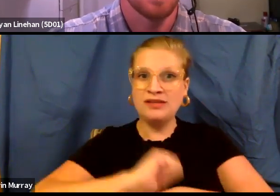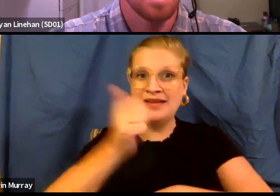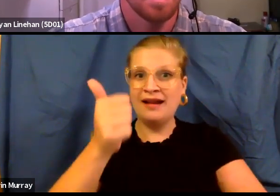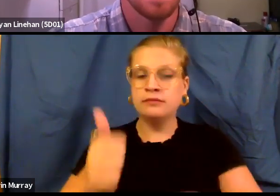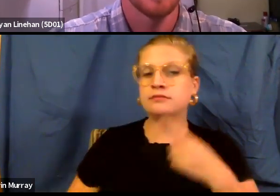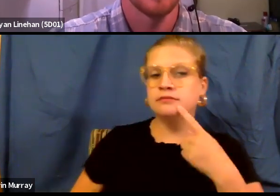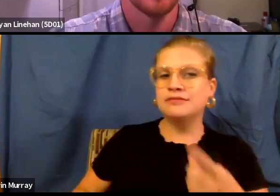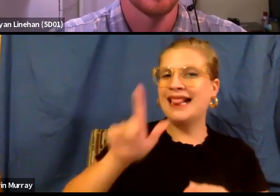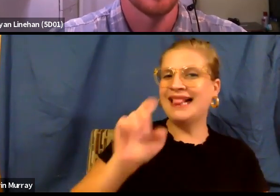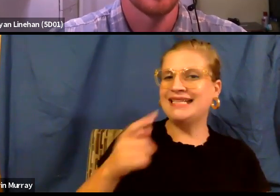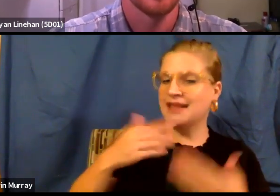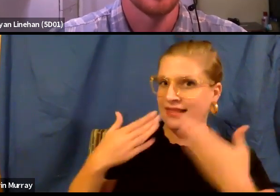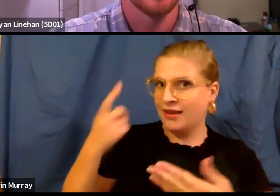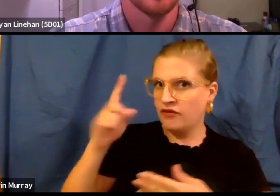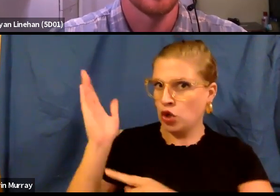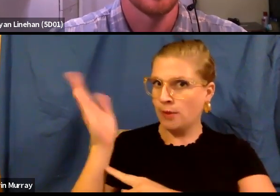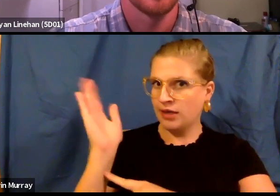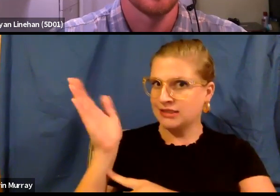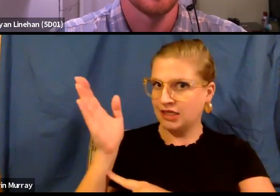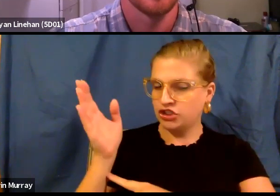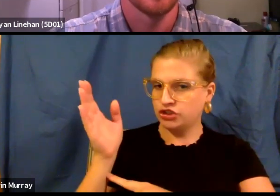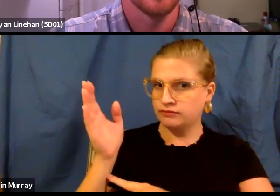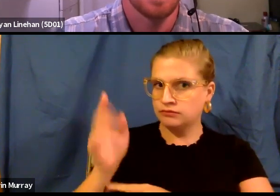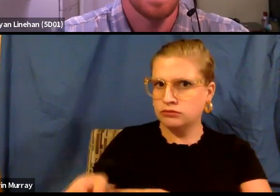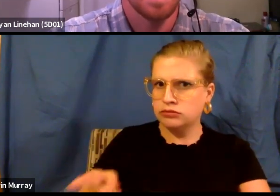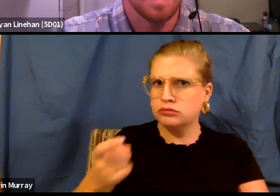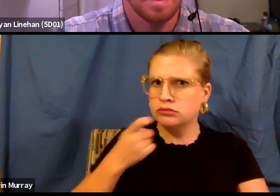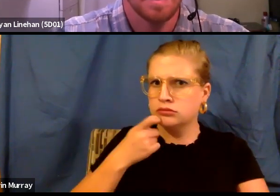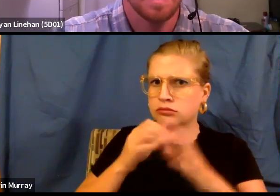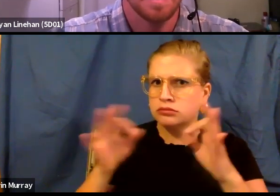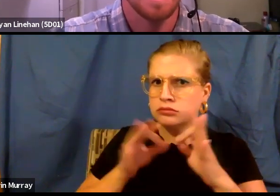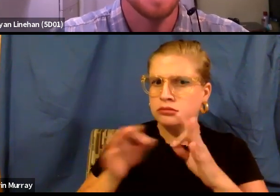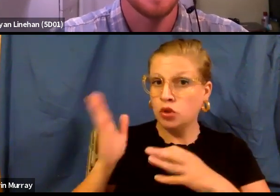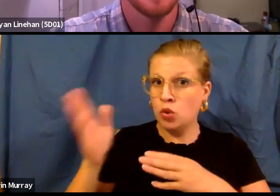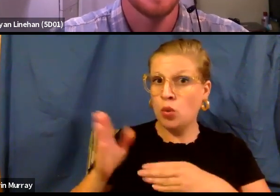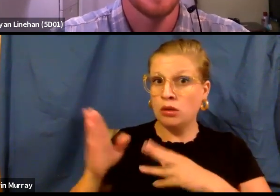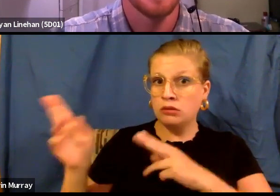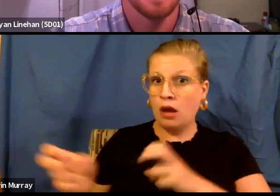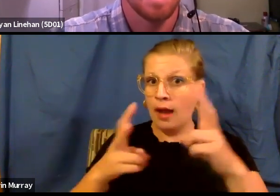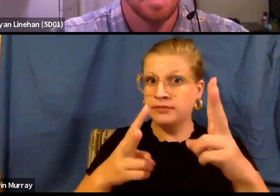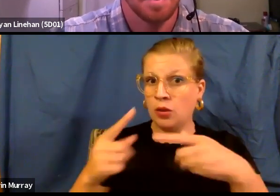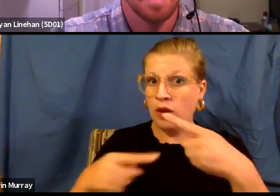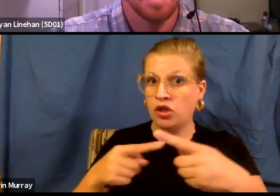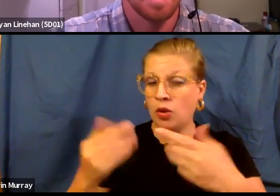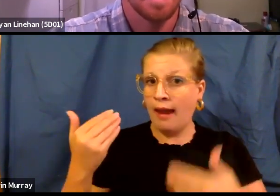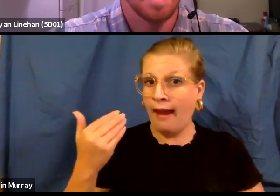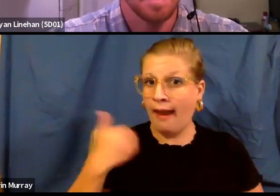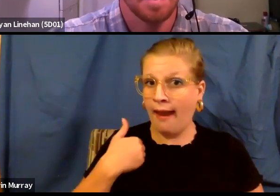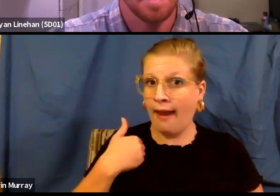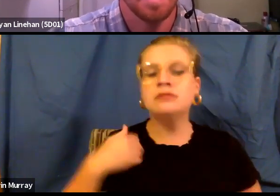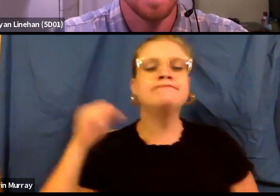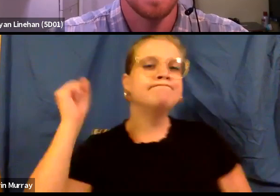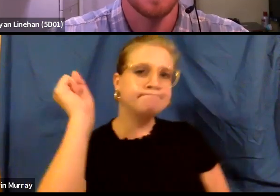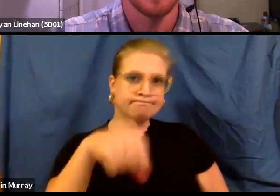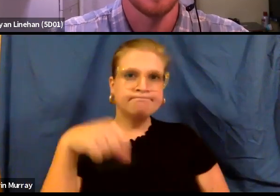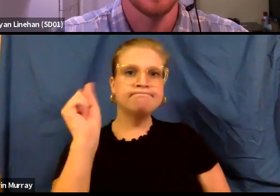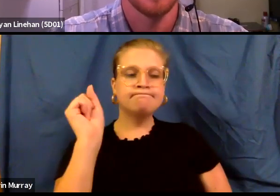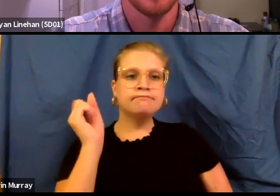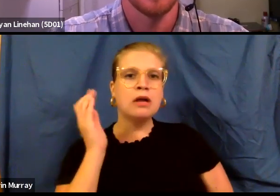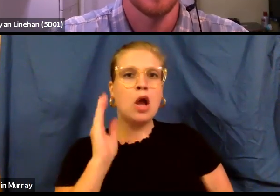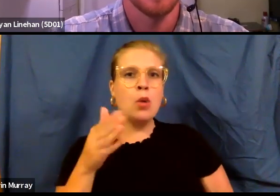presentation. And you just stated you will send me a little update when you have it, correct? Absolutely. I will send you